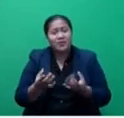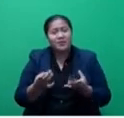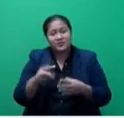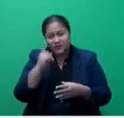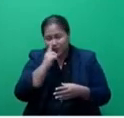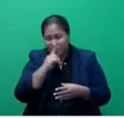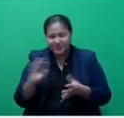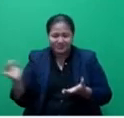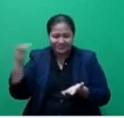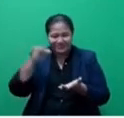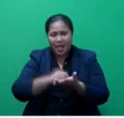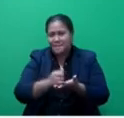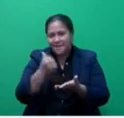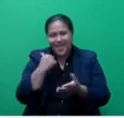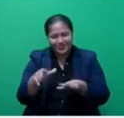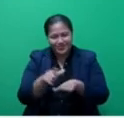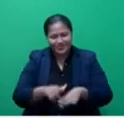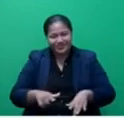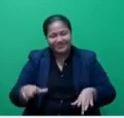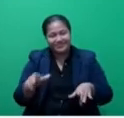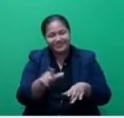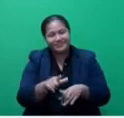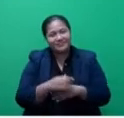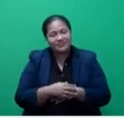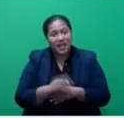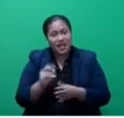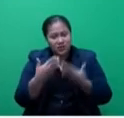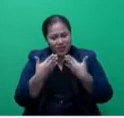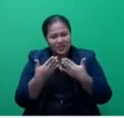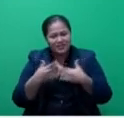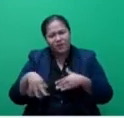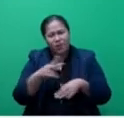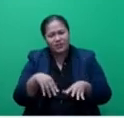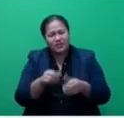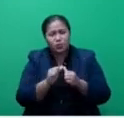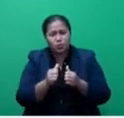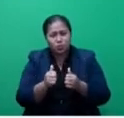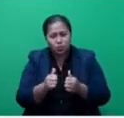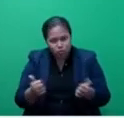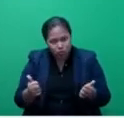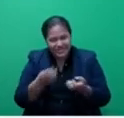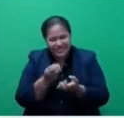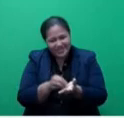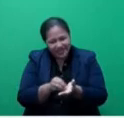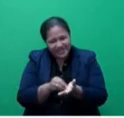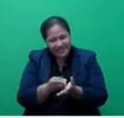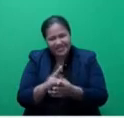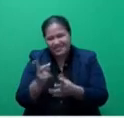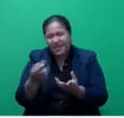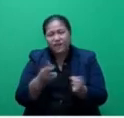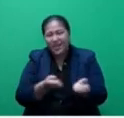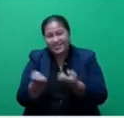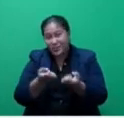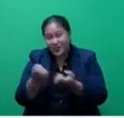homeland. The opening of our ports of entry is essential for necessary and essential goods to be brought in and export for our earnings.